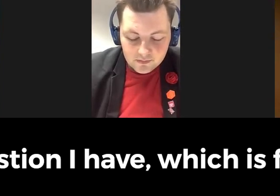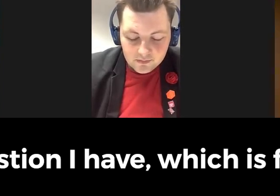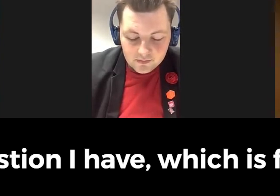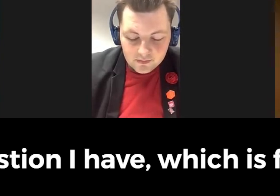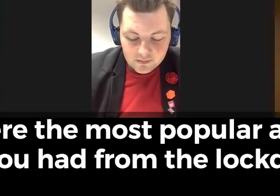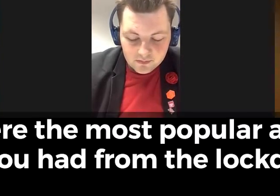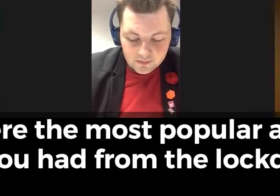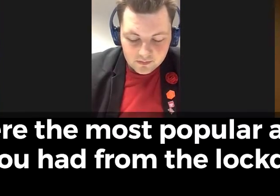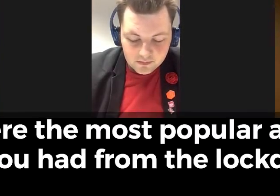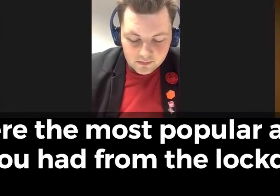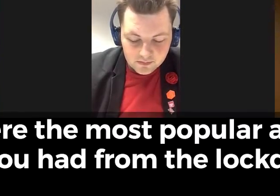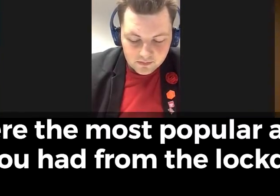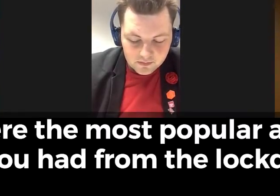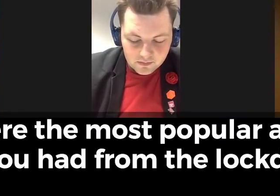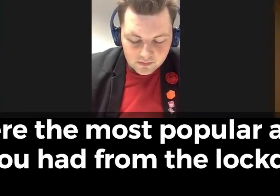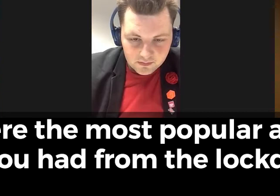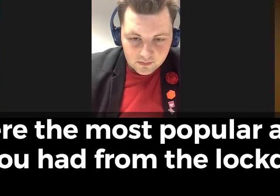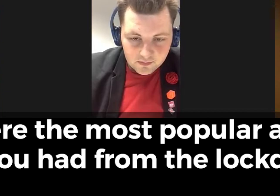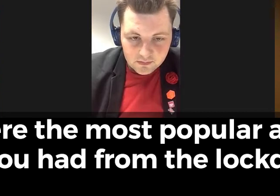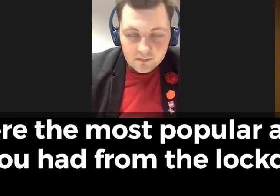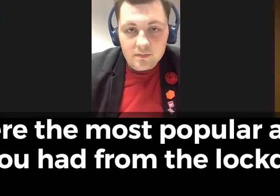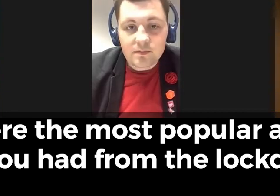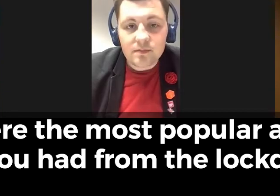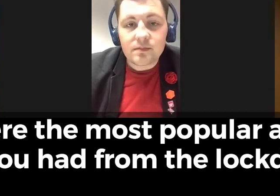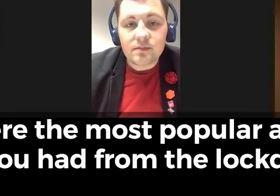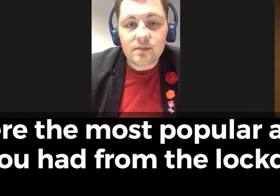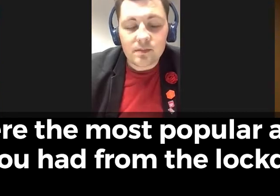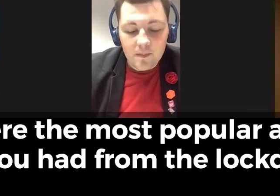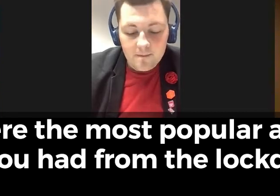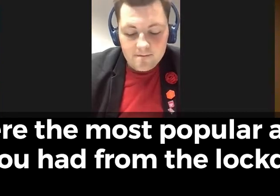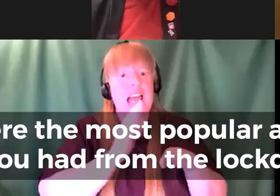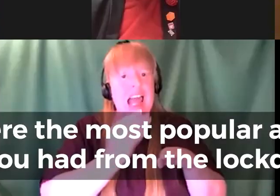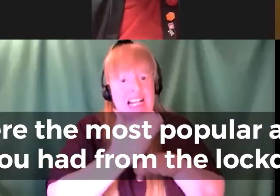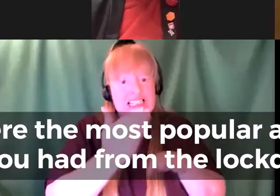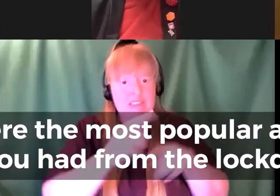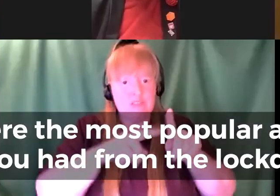for Pete, what were the most popular activities that you had